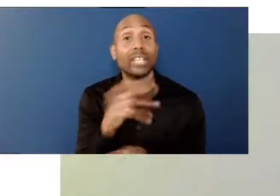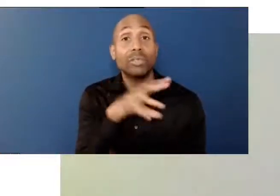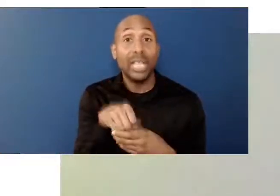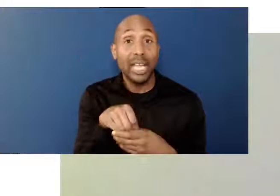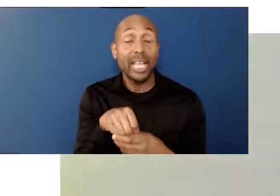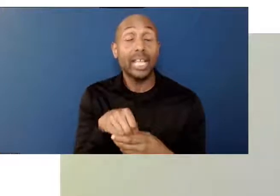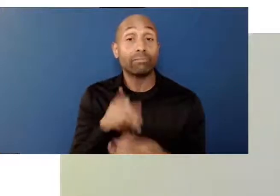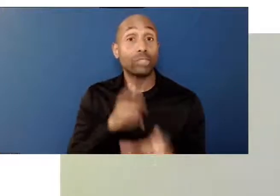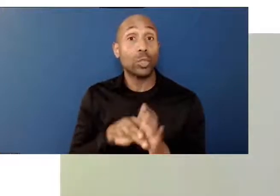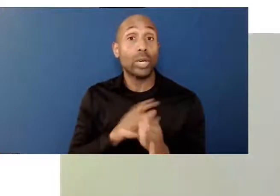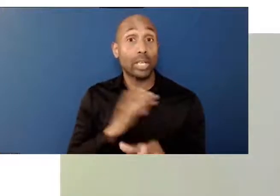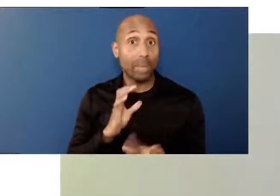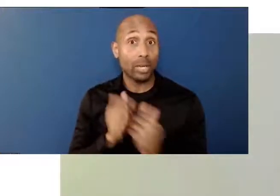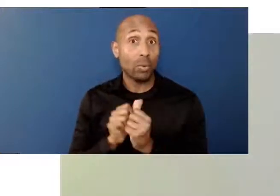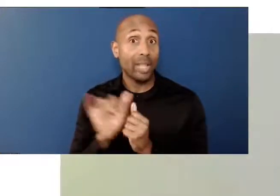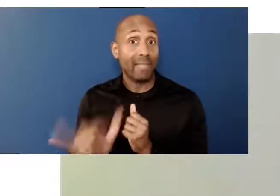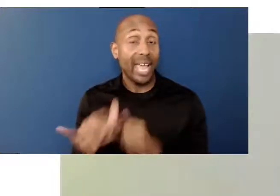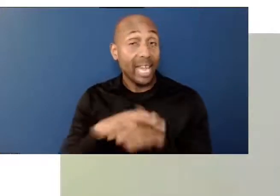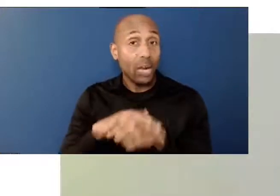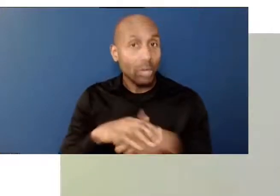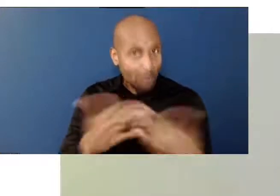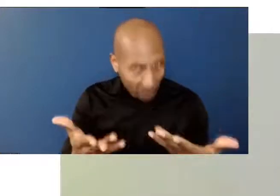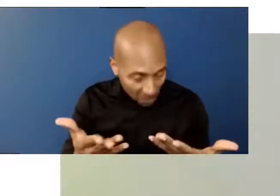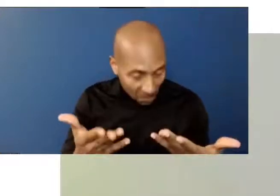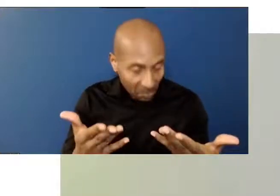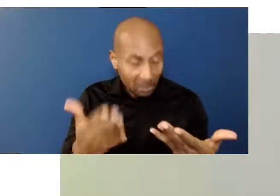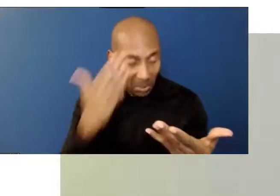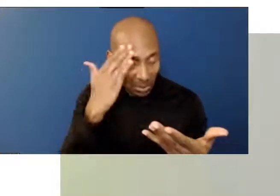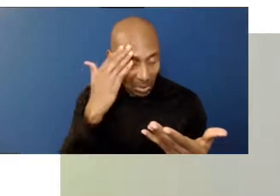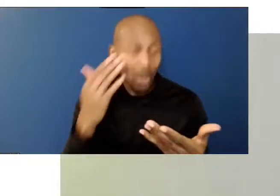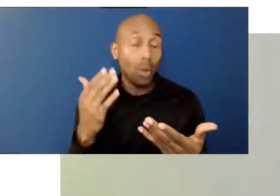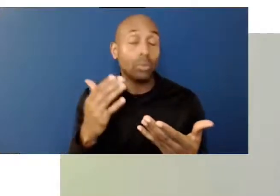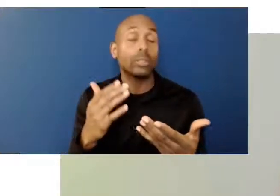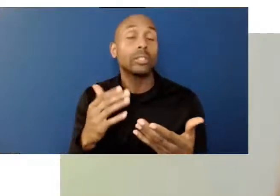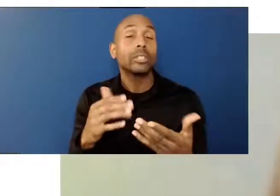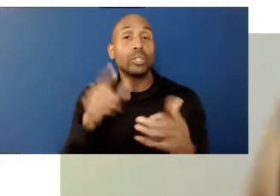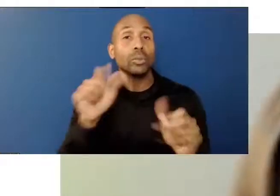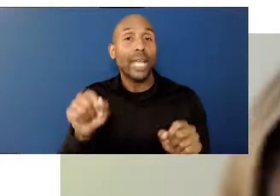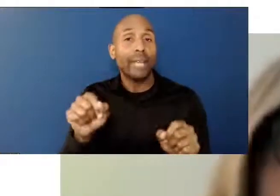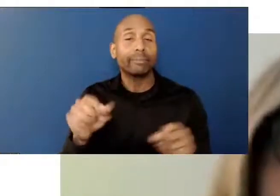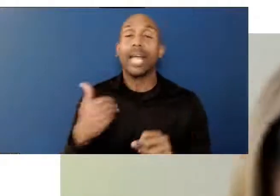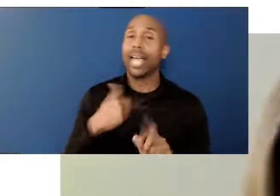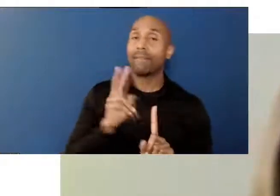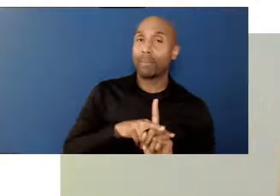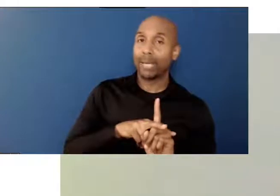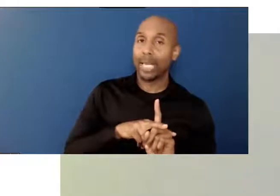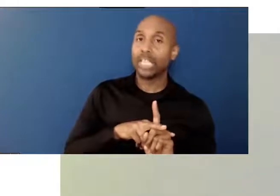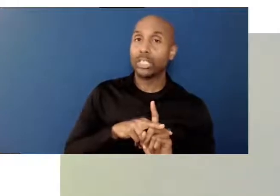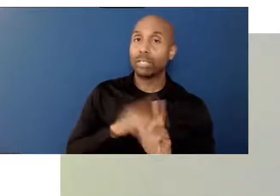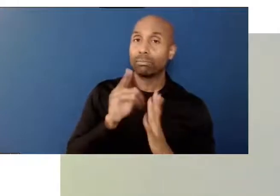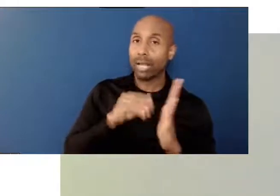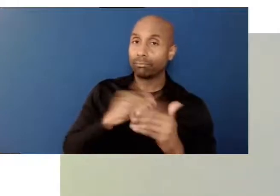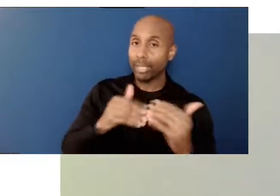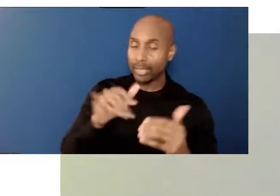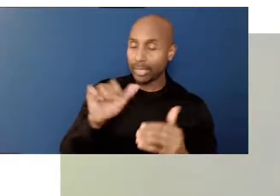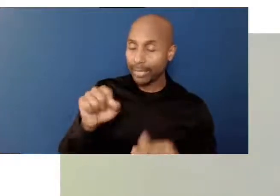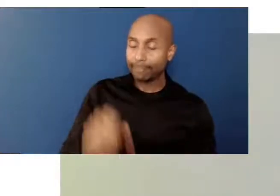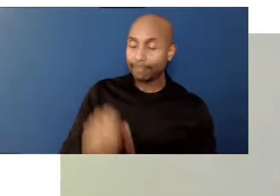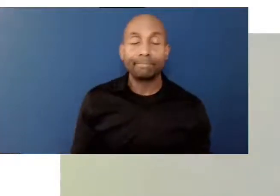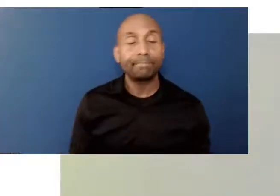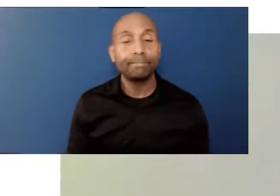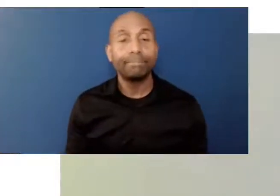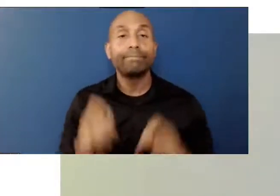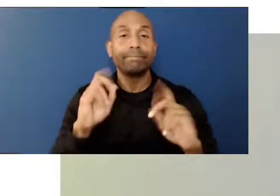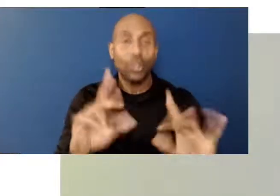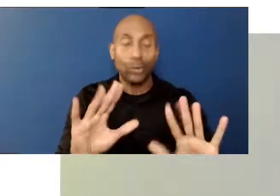and getting involved. So there is an application process, but stay tuned. So just getting back onto to what you really were asking